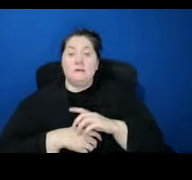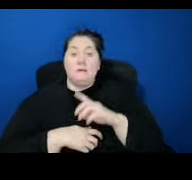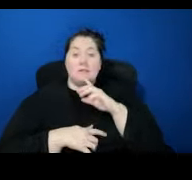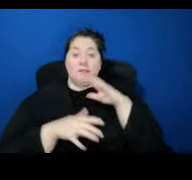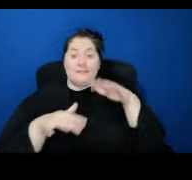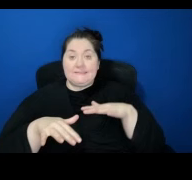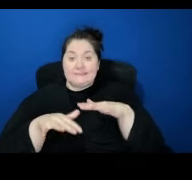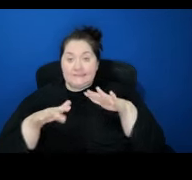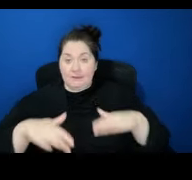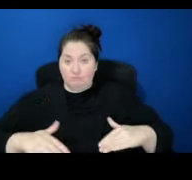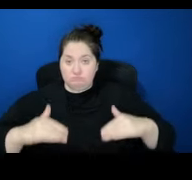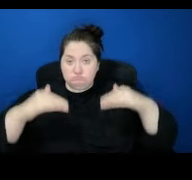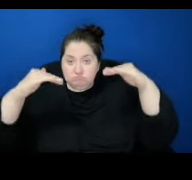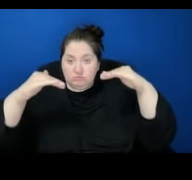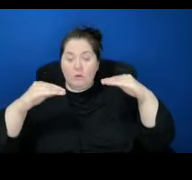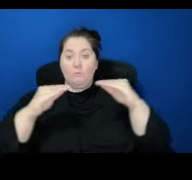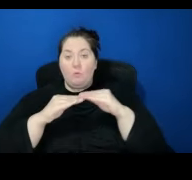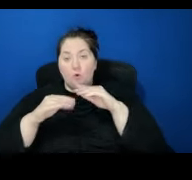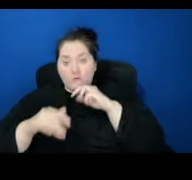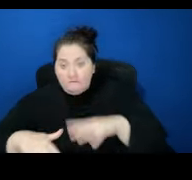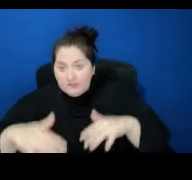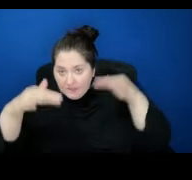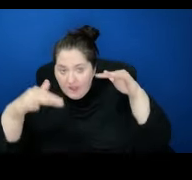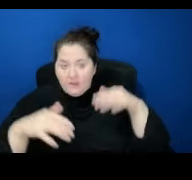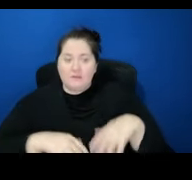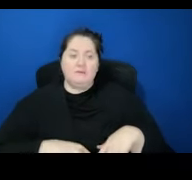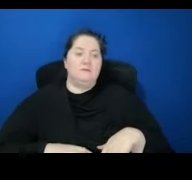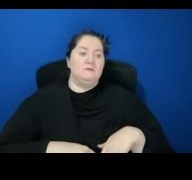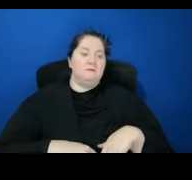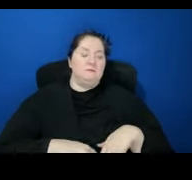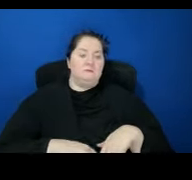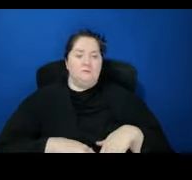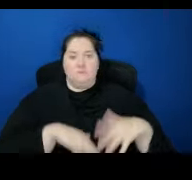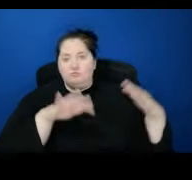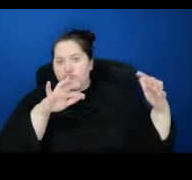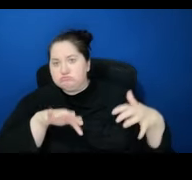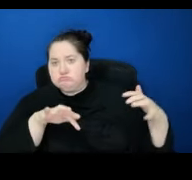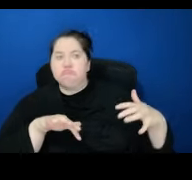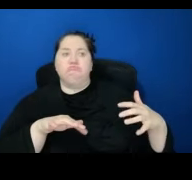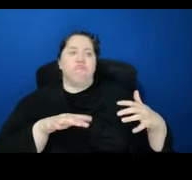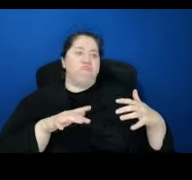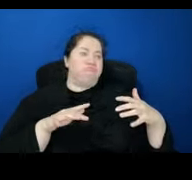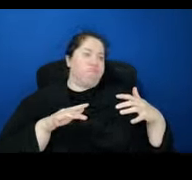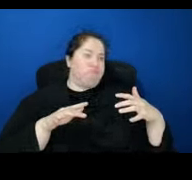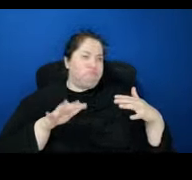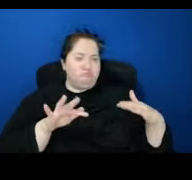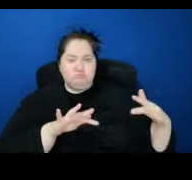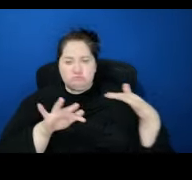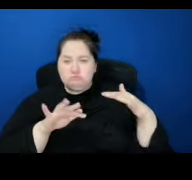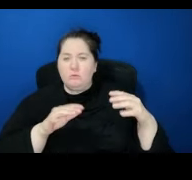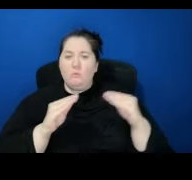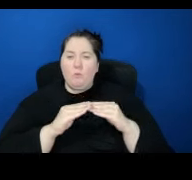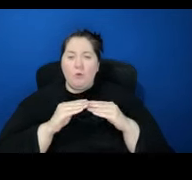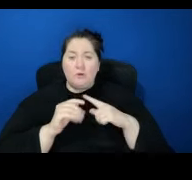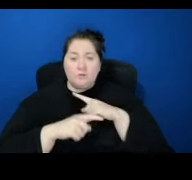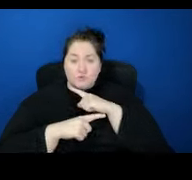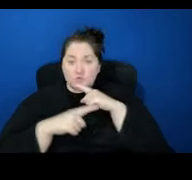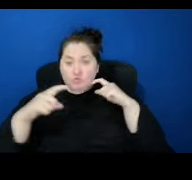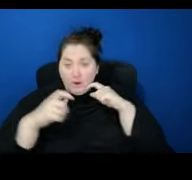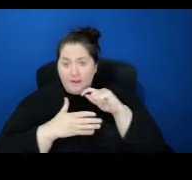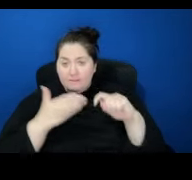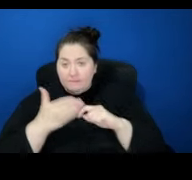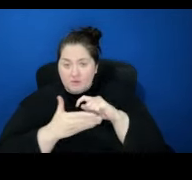flooding, more intense storms and longer dry periods. And